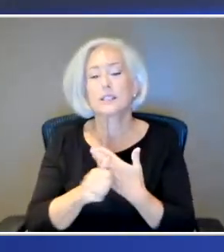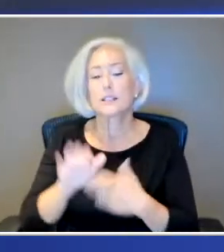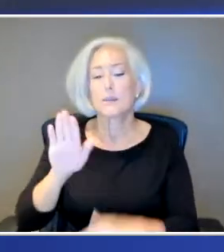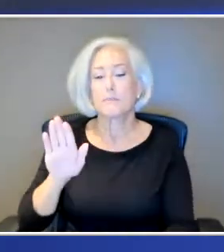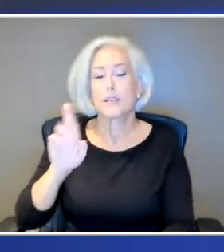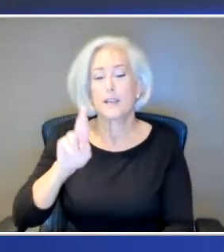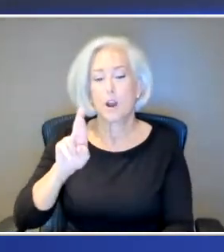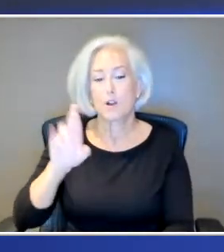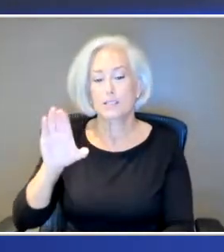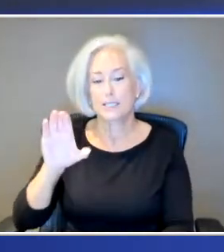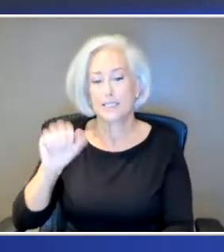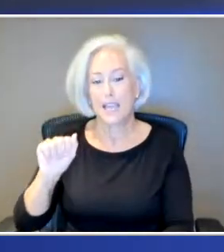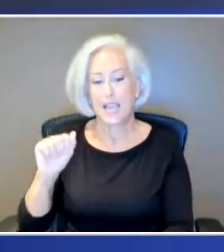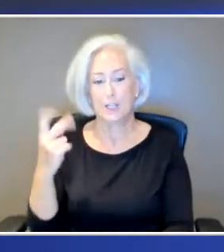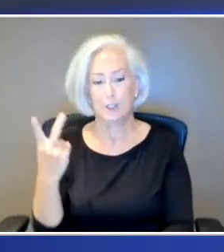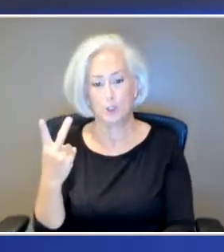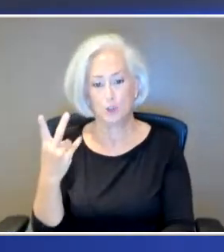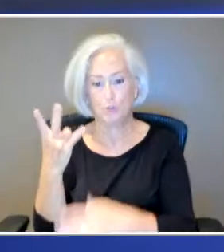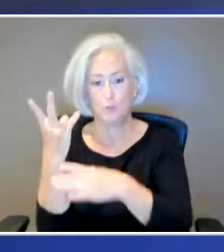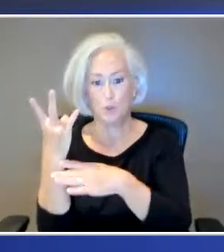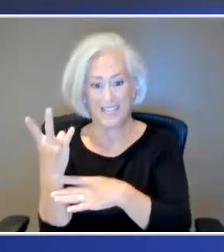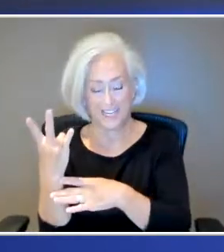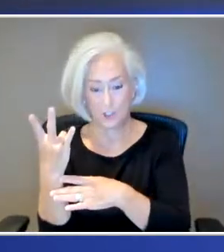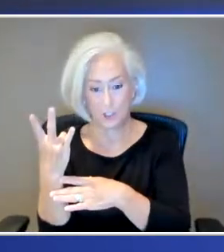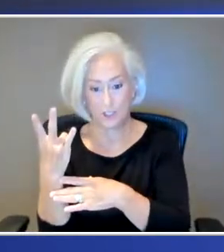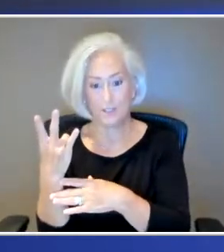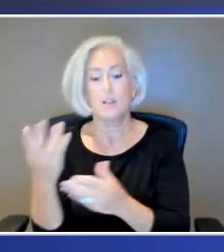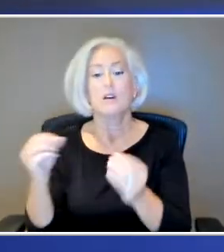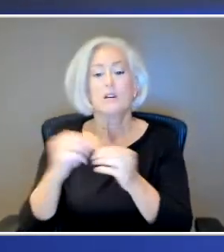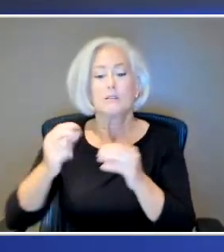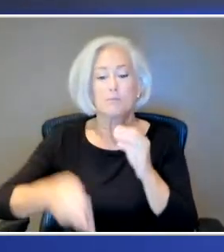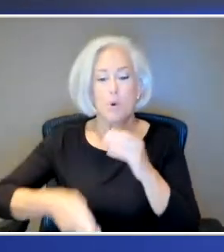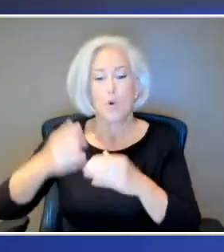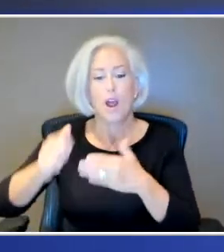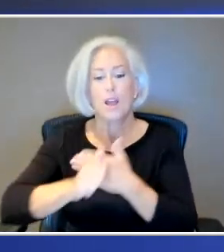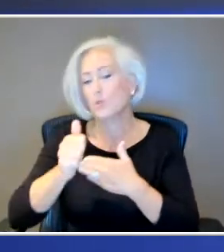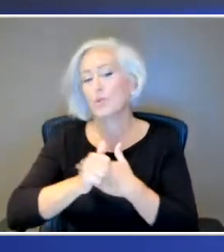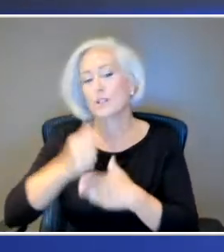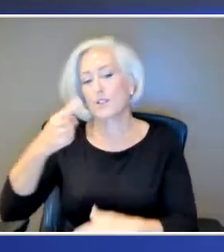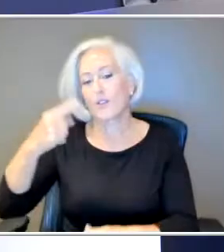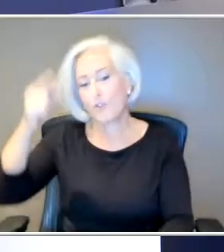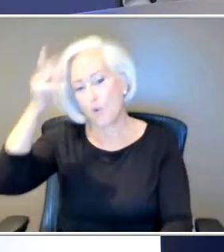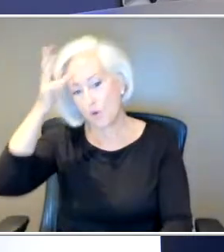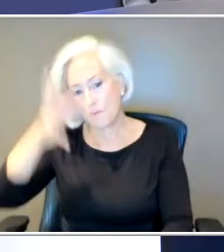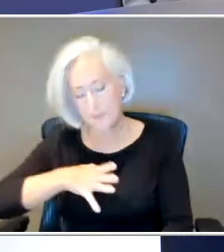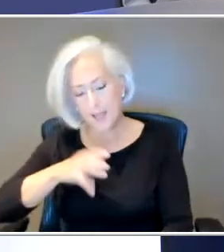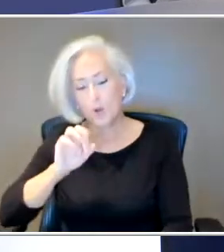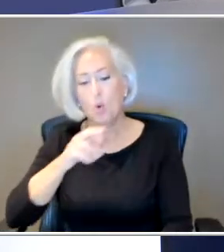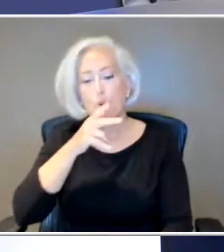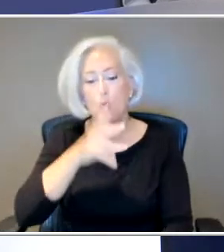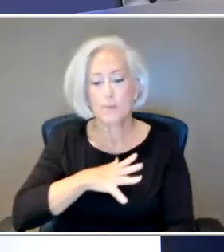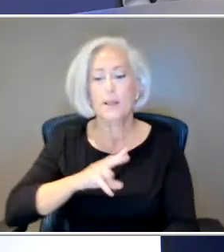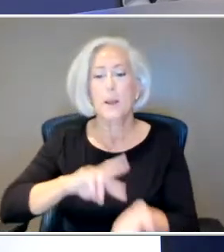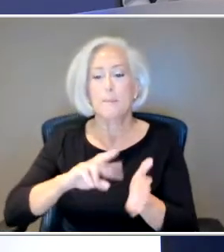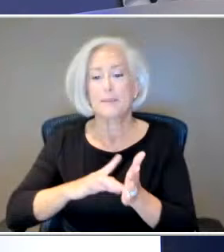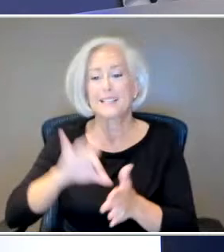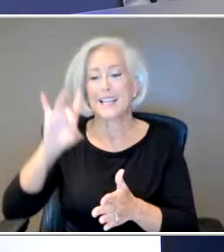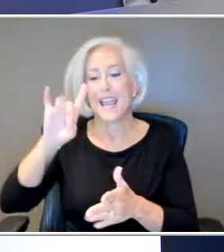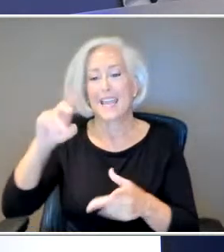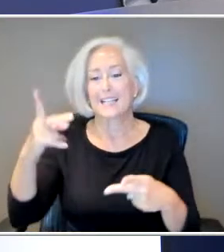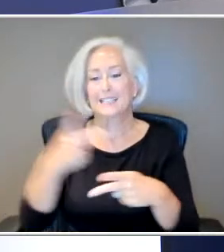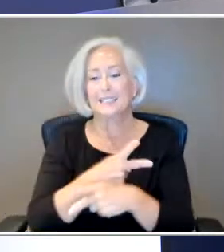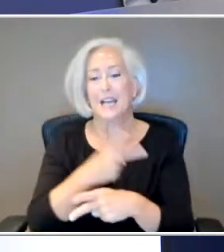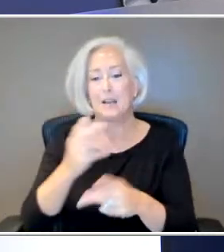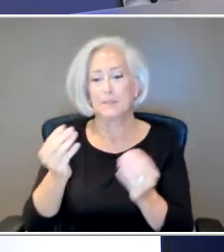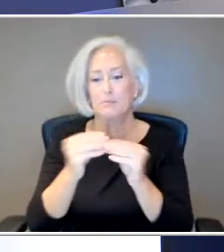higher risk mutation for both men and women, the risk of prostate cancer is almost 8-fold higher. So should people, I